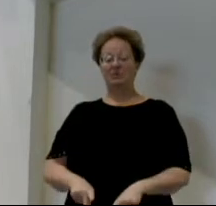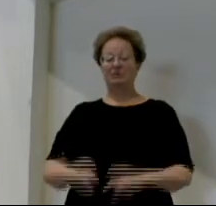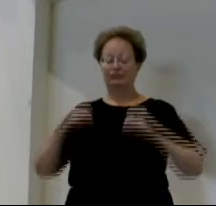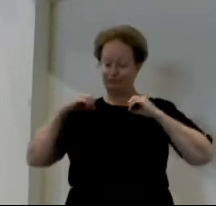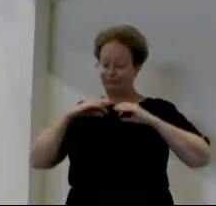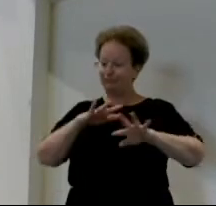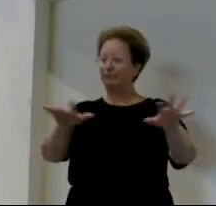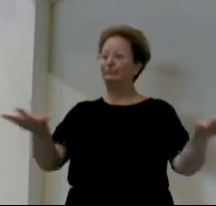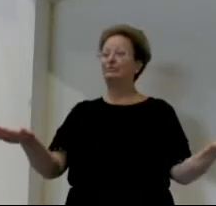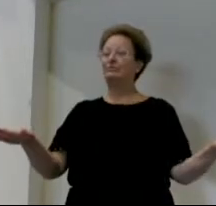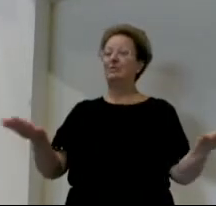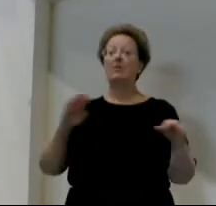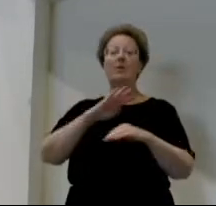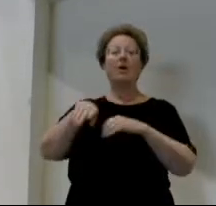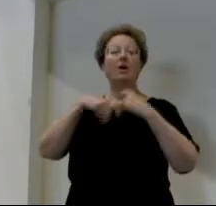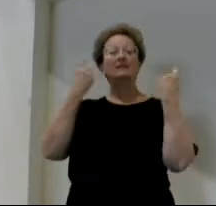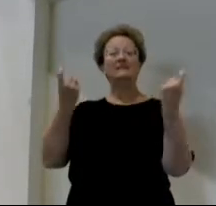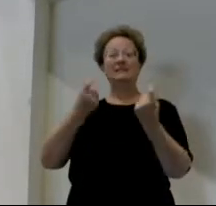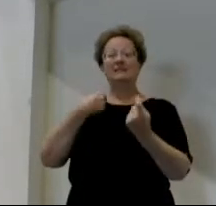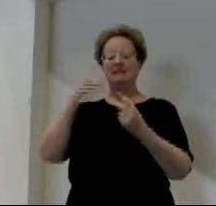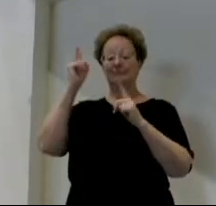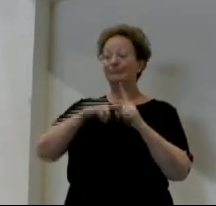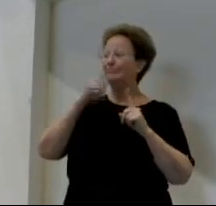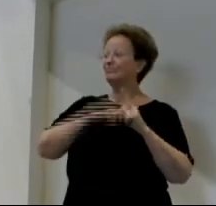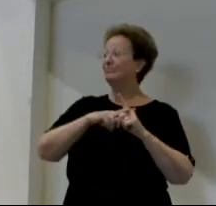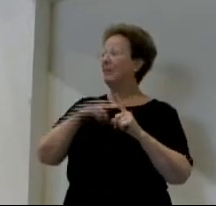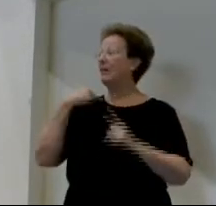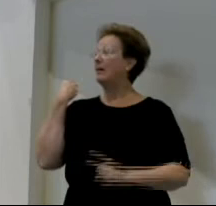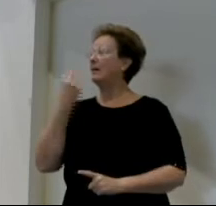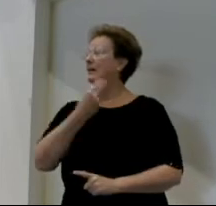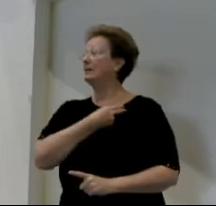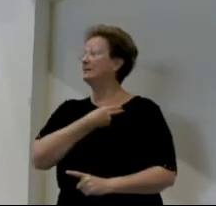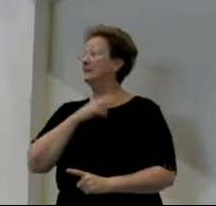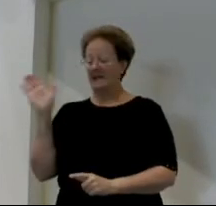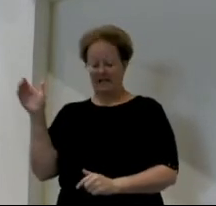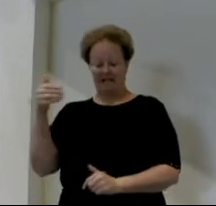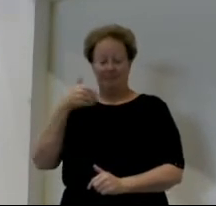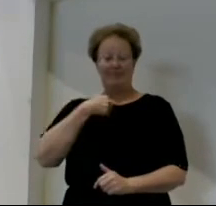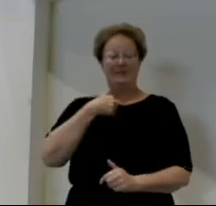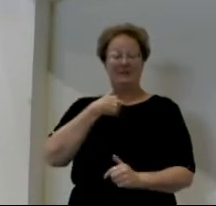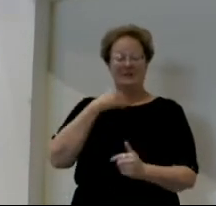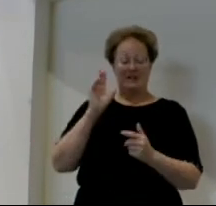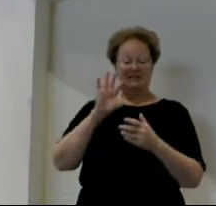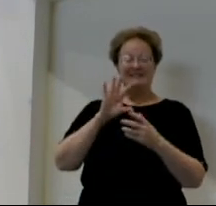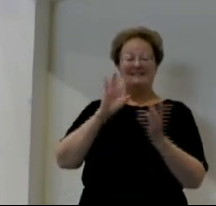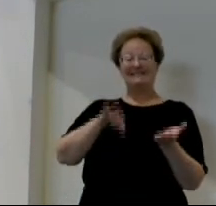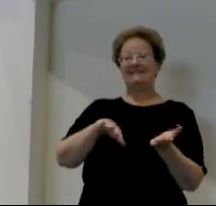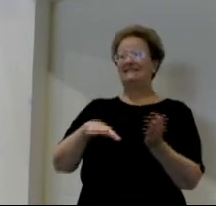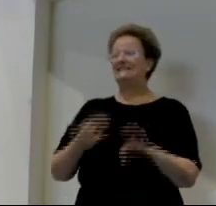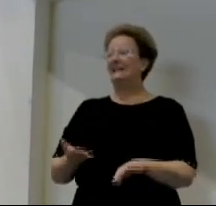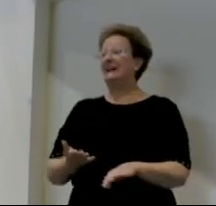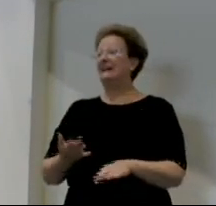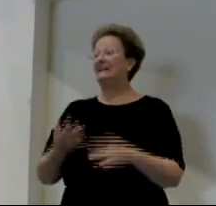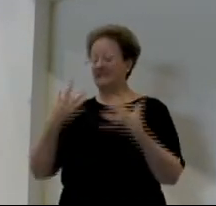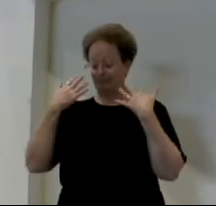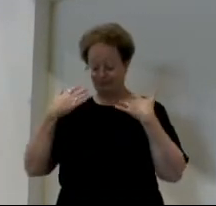all sinned. We feel the effects of sin, right? We feel this spiritual death that courses through the spiritual bloodstream of